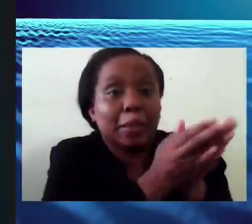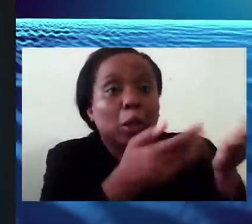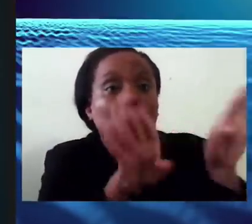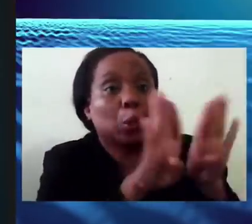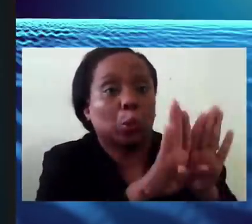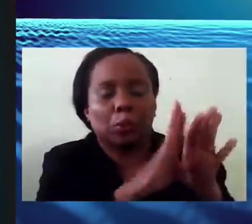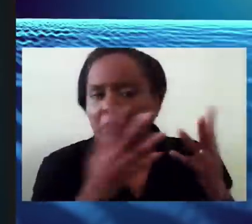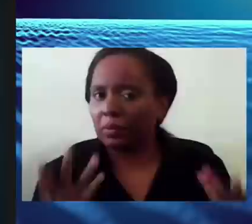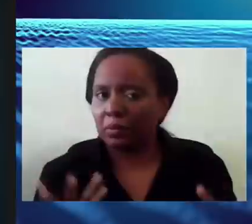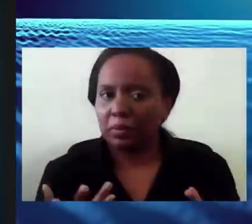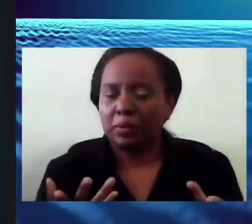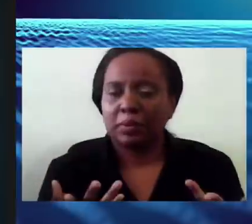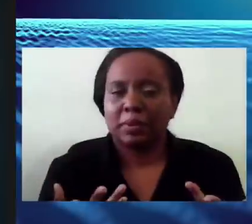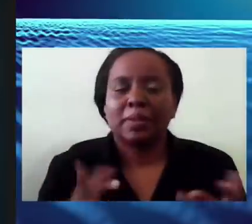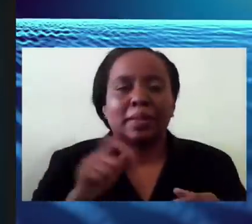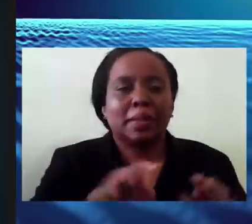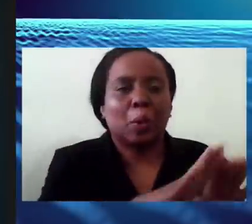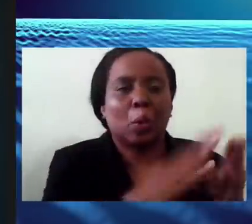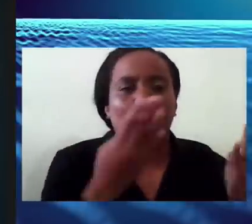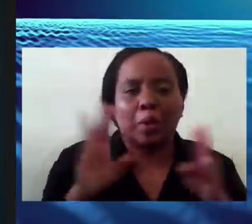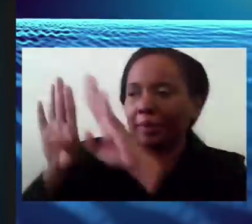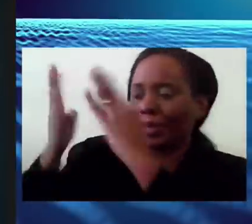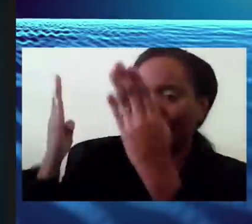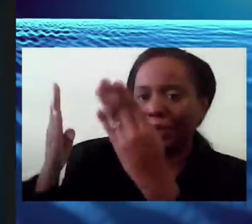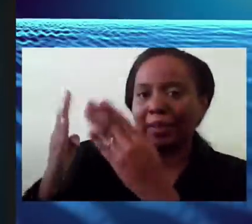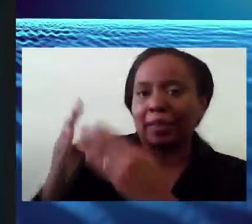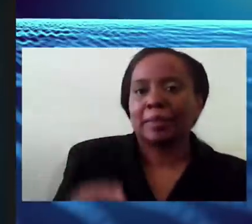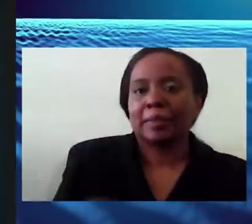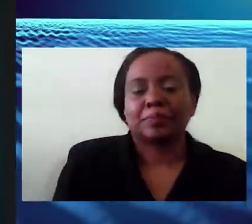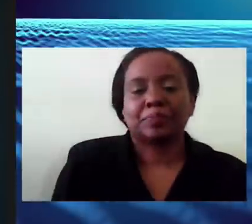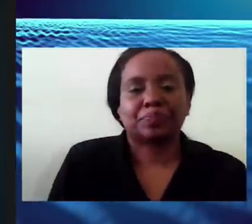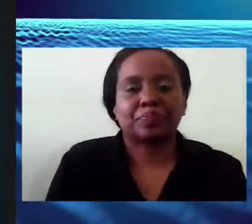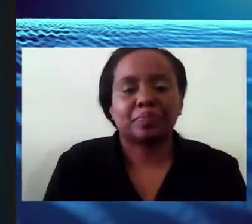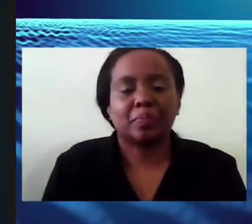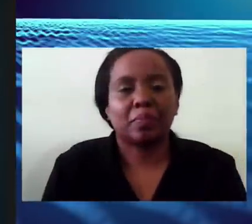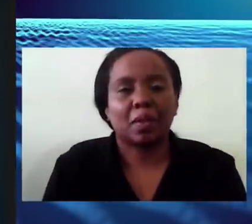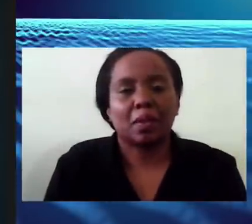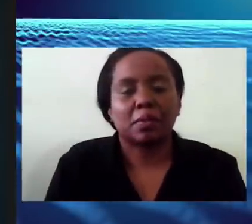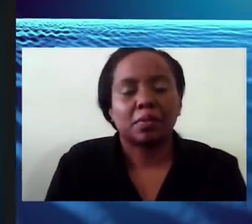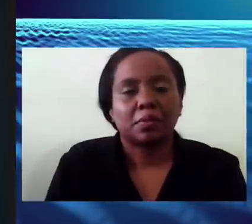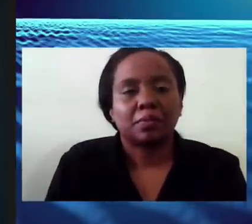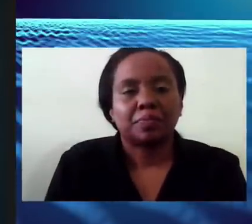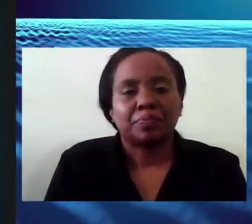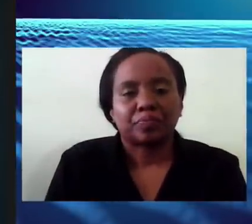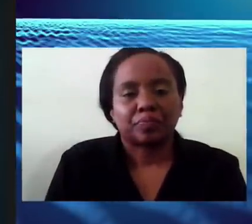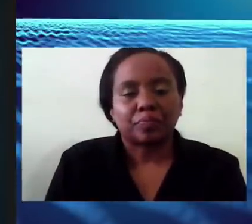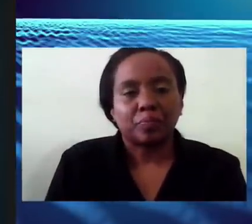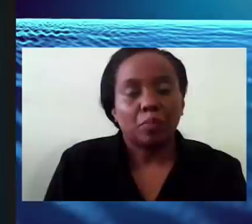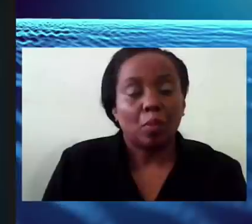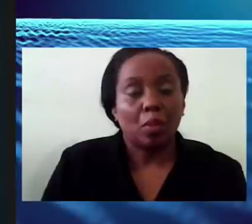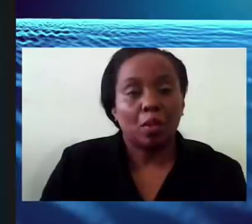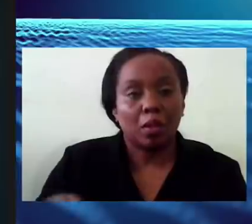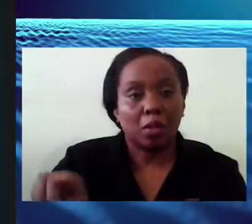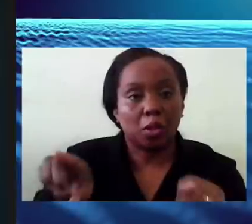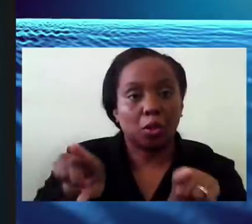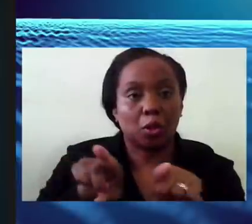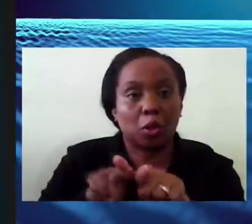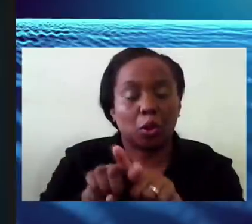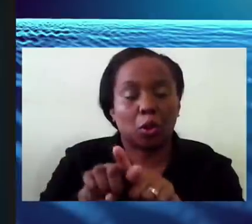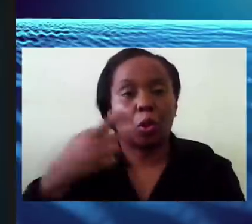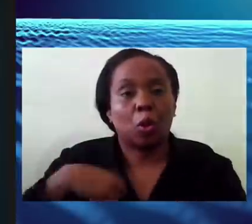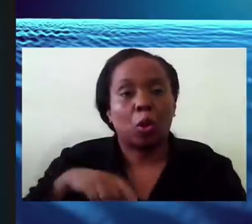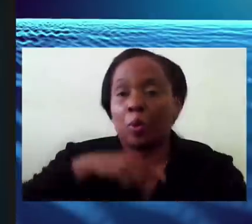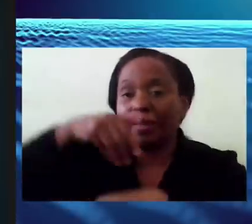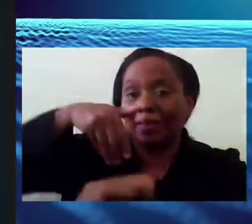our customary sending of our samples to Carfa in order to test the samples outside